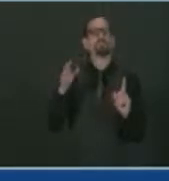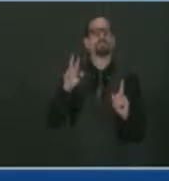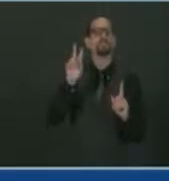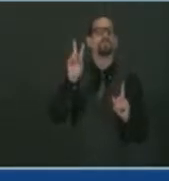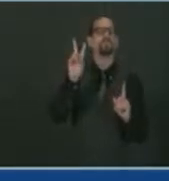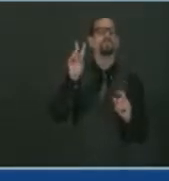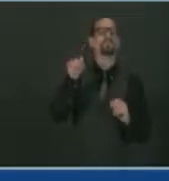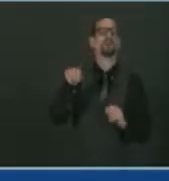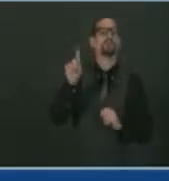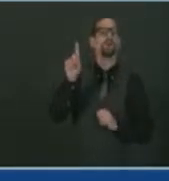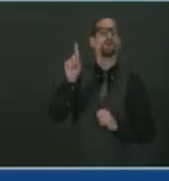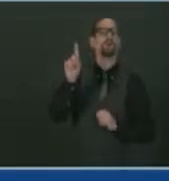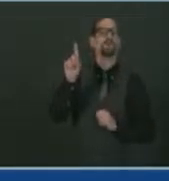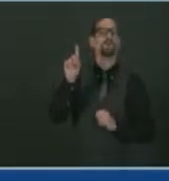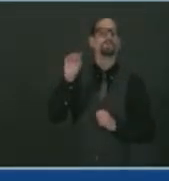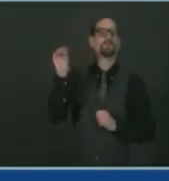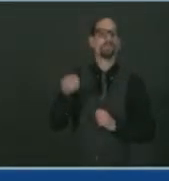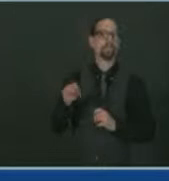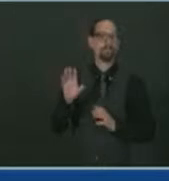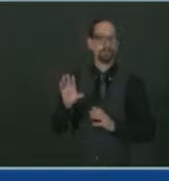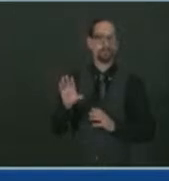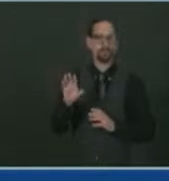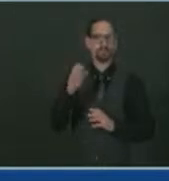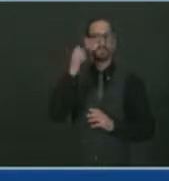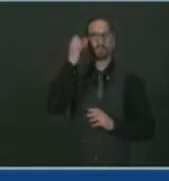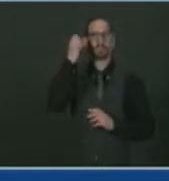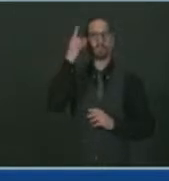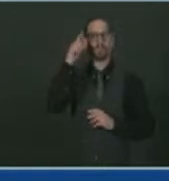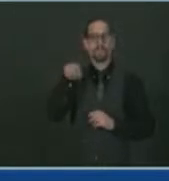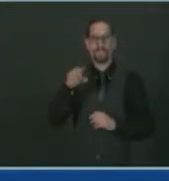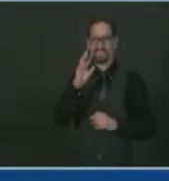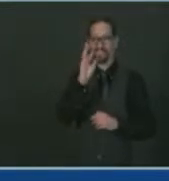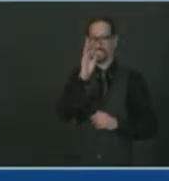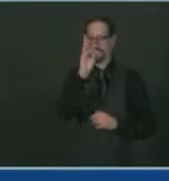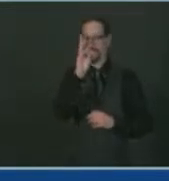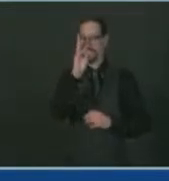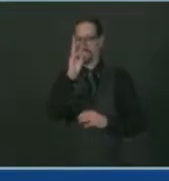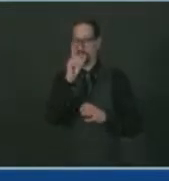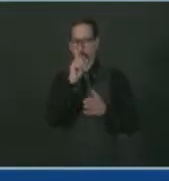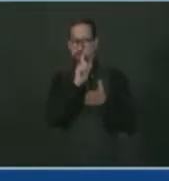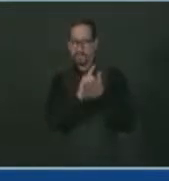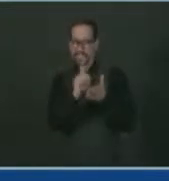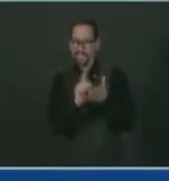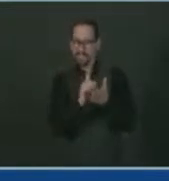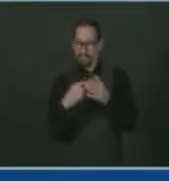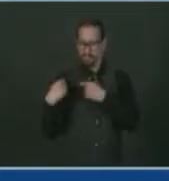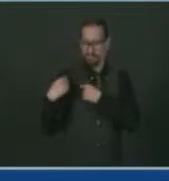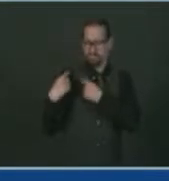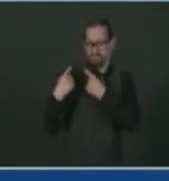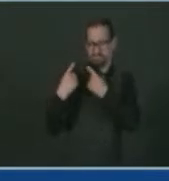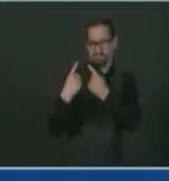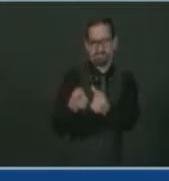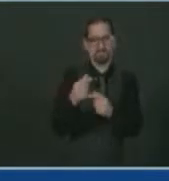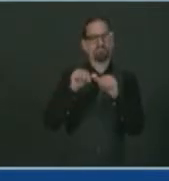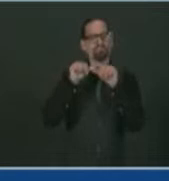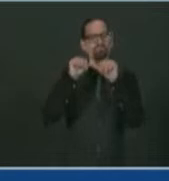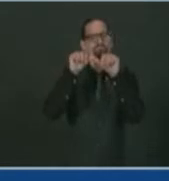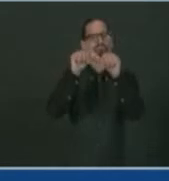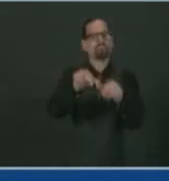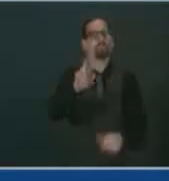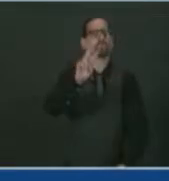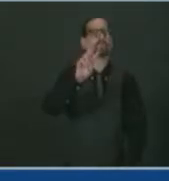sixth straight week that we have been right around that 2% number, 4%